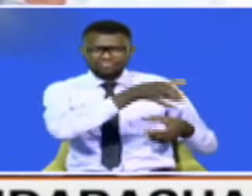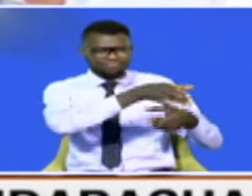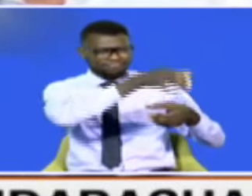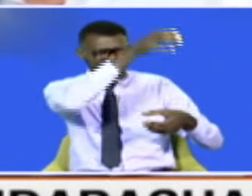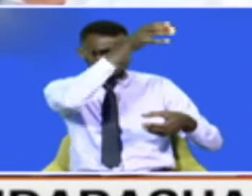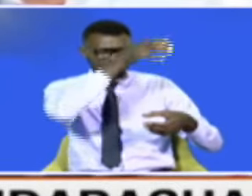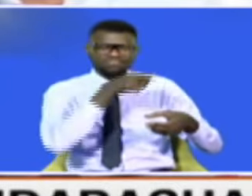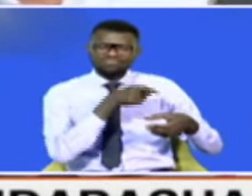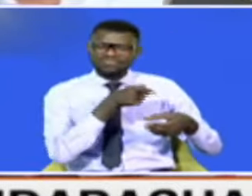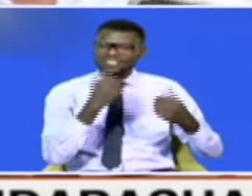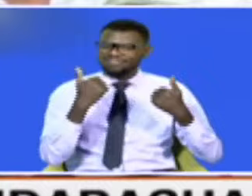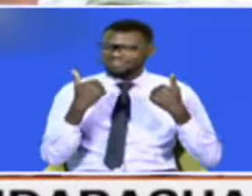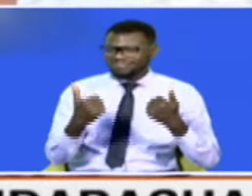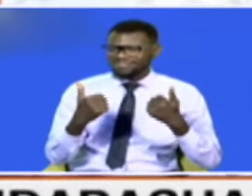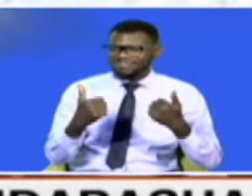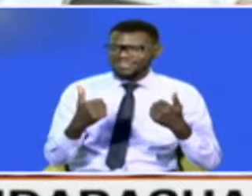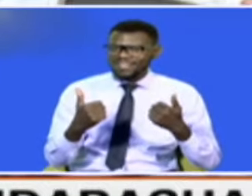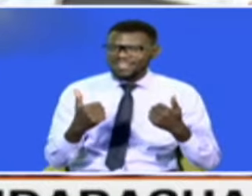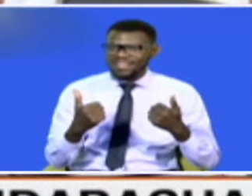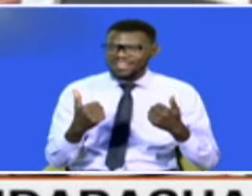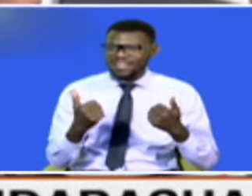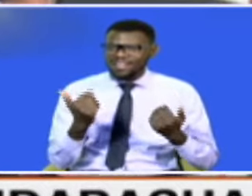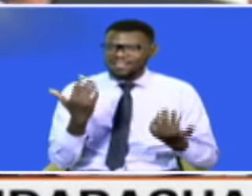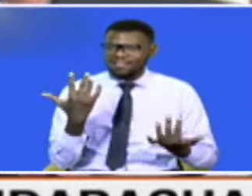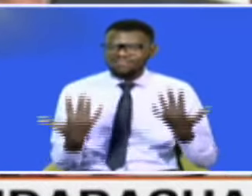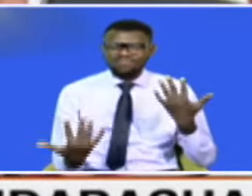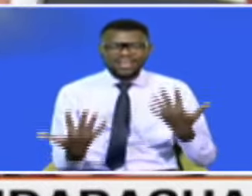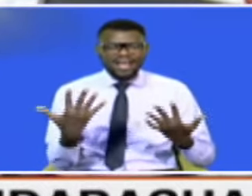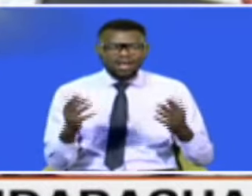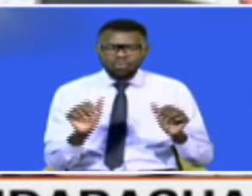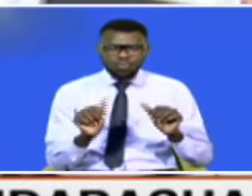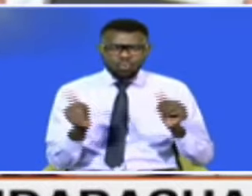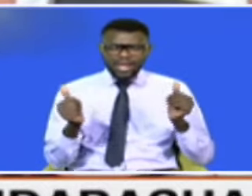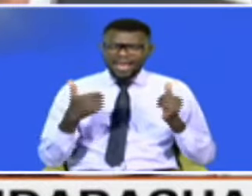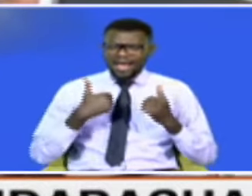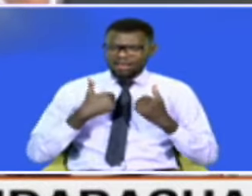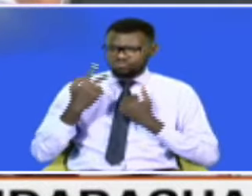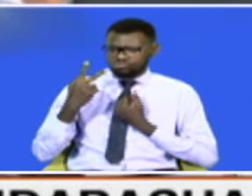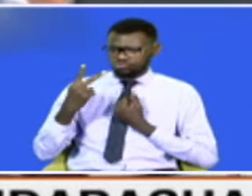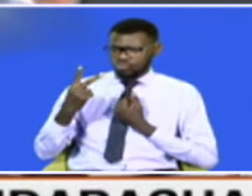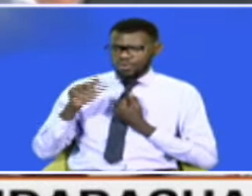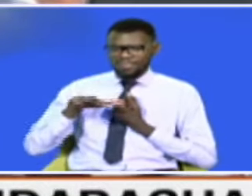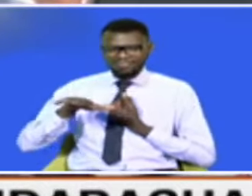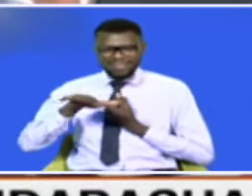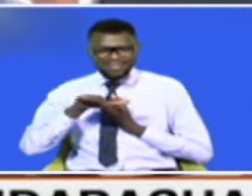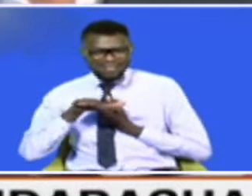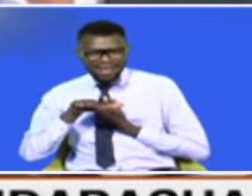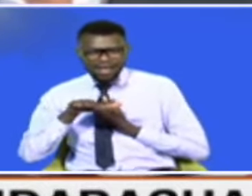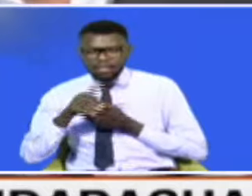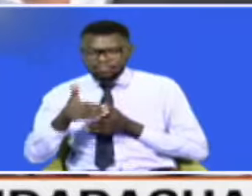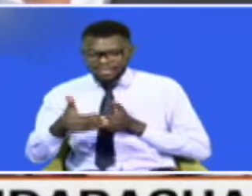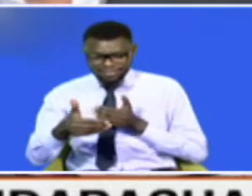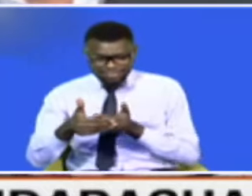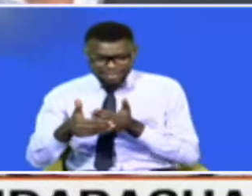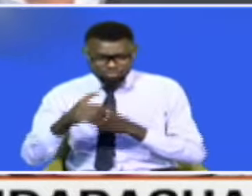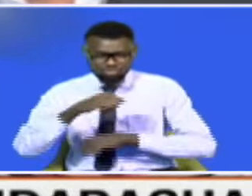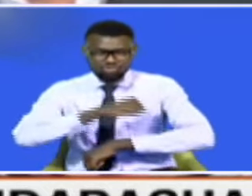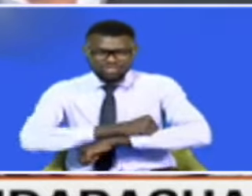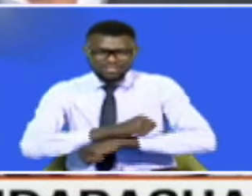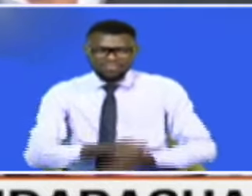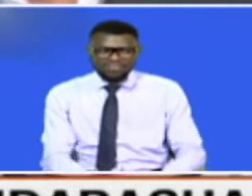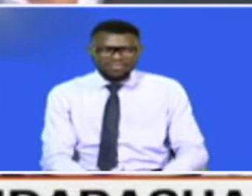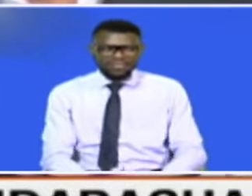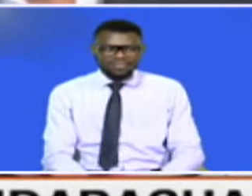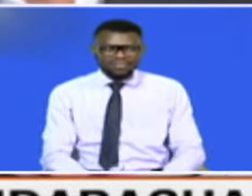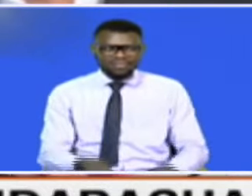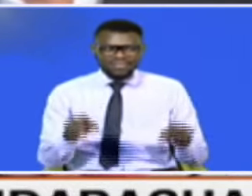The fire did not affect two prepaid meters located within the larger school complex. This was also the